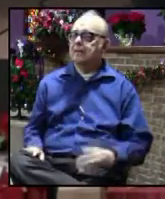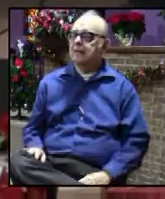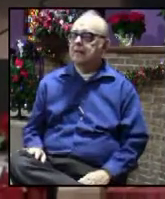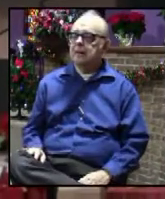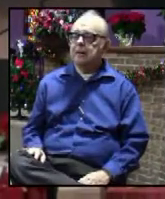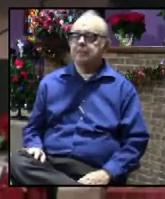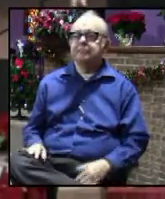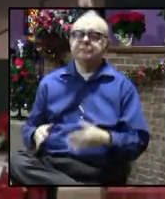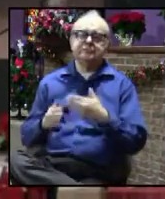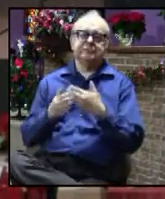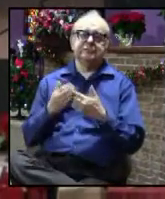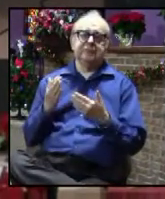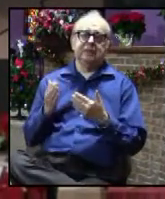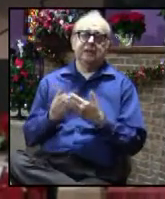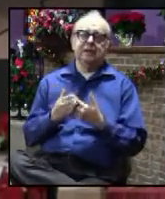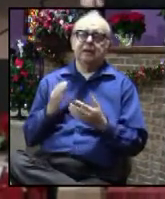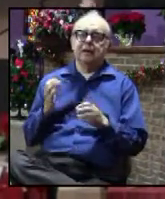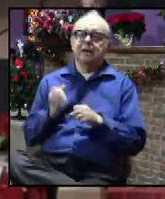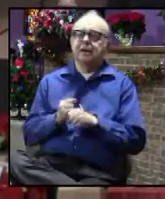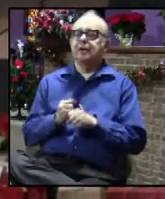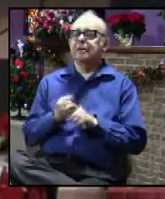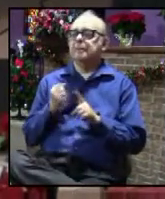it's easy to keep that beat, right?